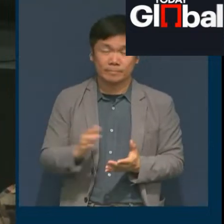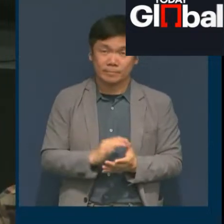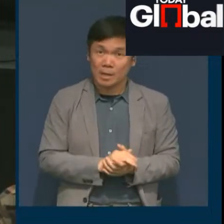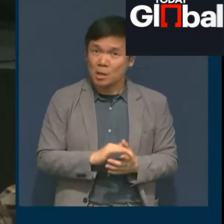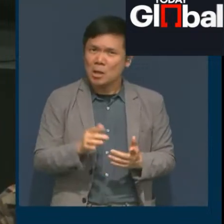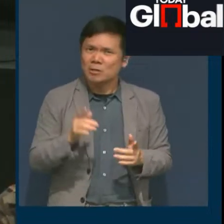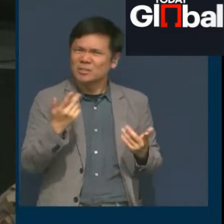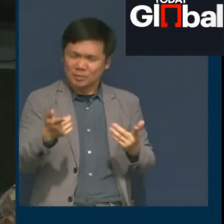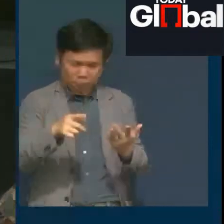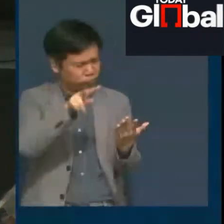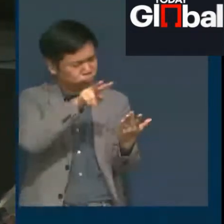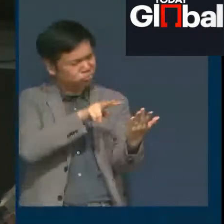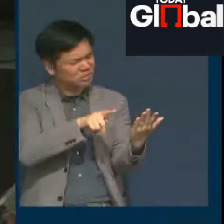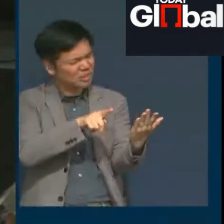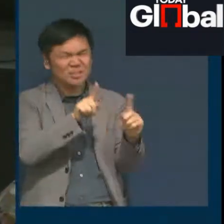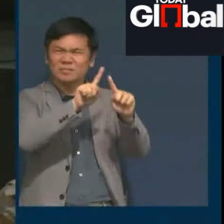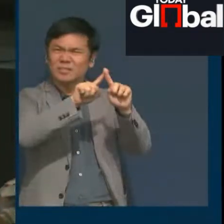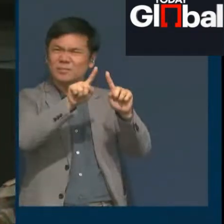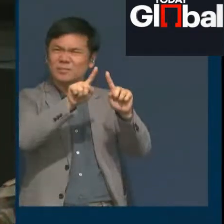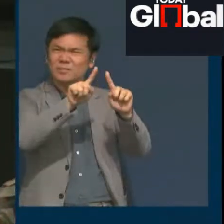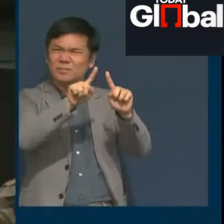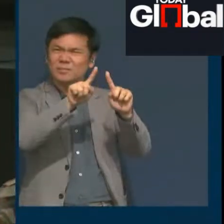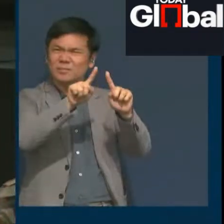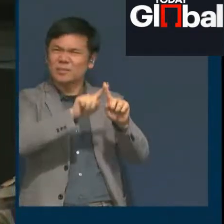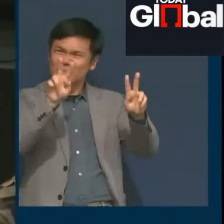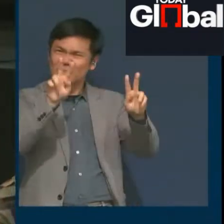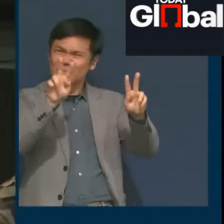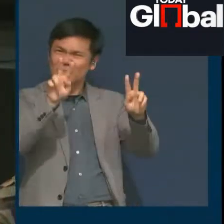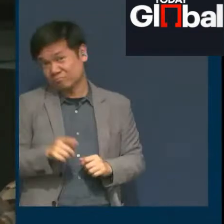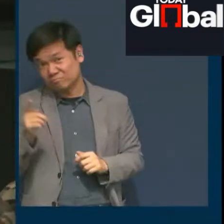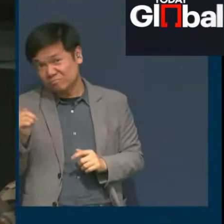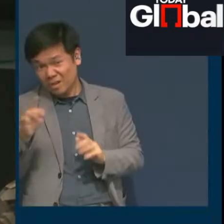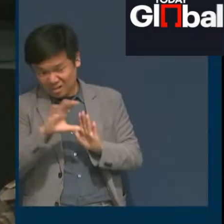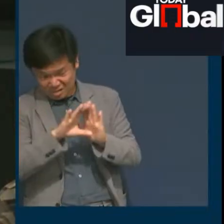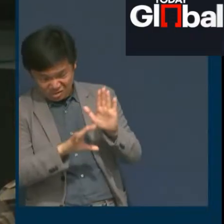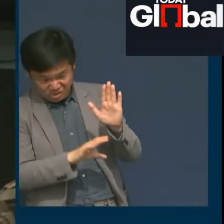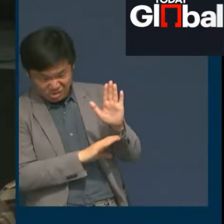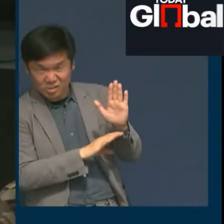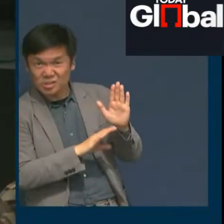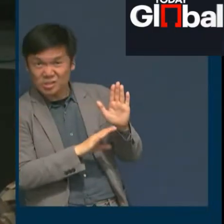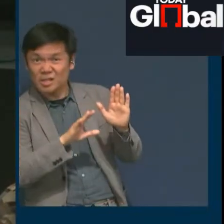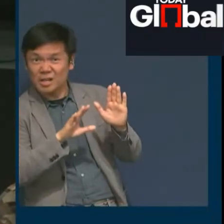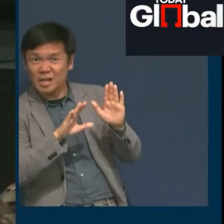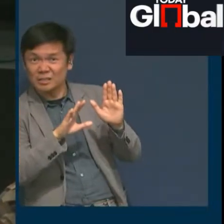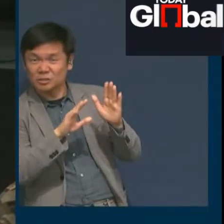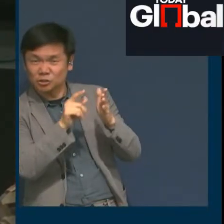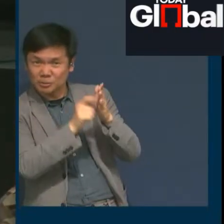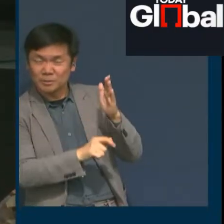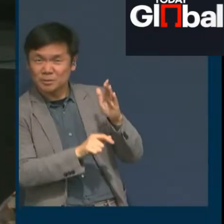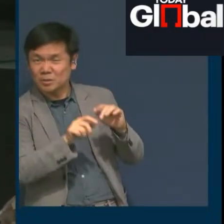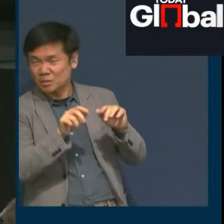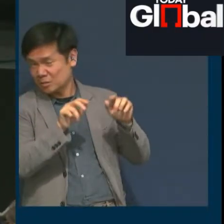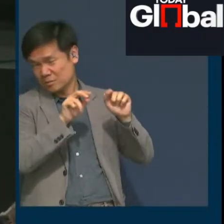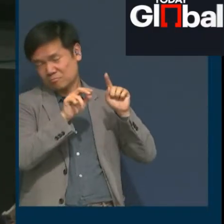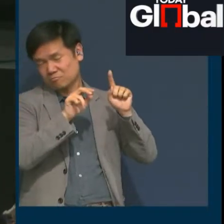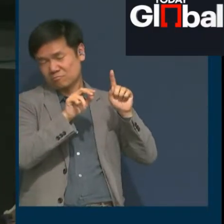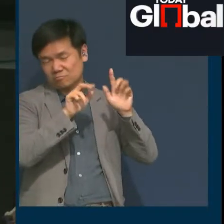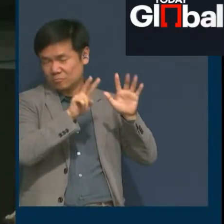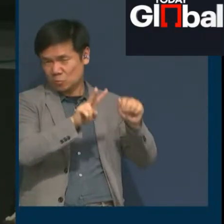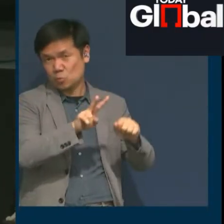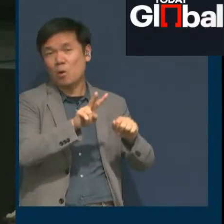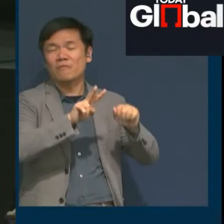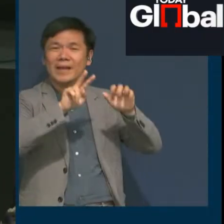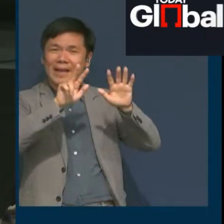issues, you said that the Constitution in Chapter 2, Article 18 and 19 related to the foundations